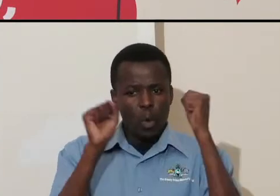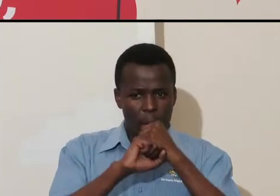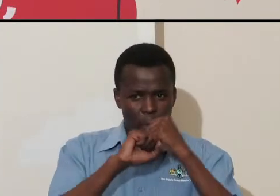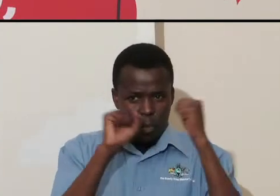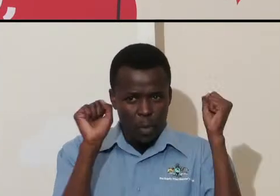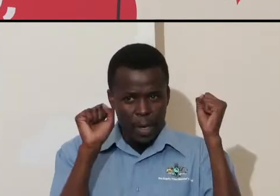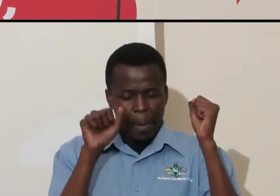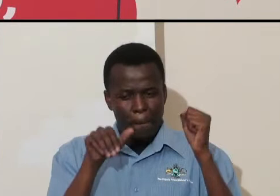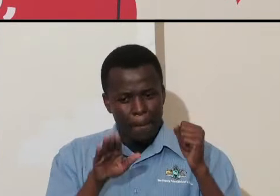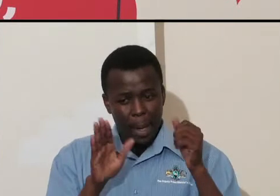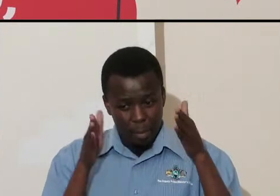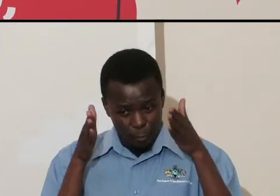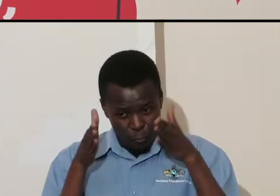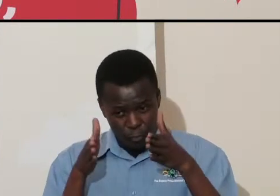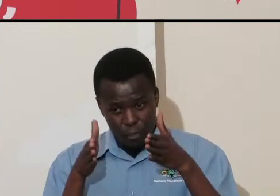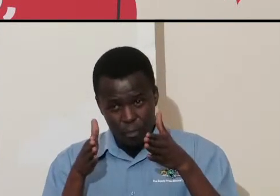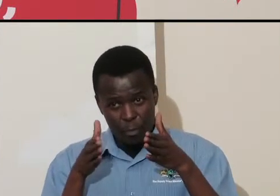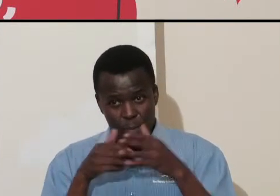It is so easy,